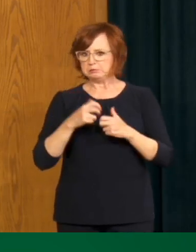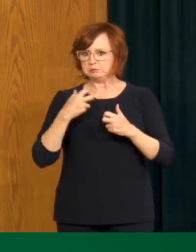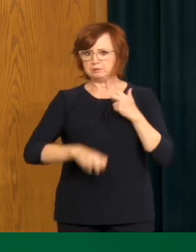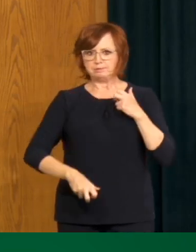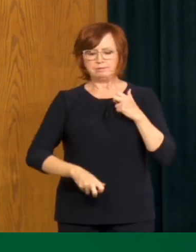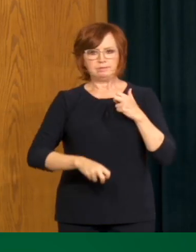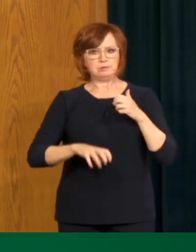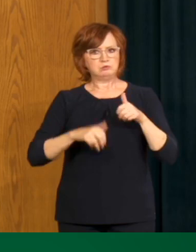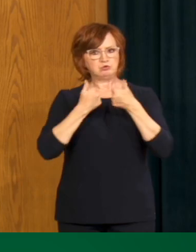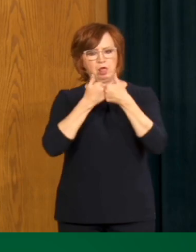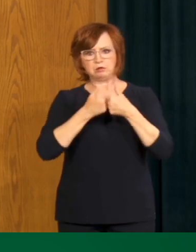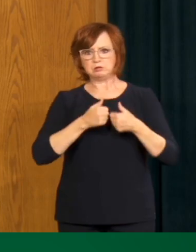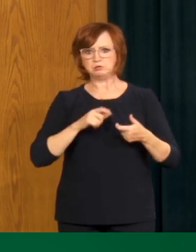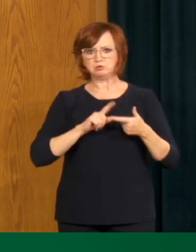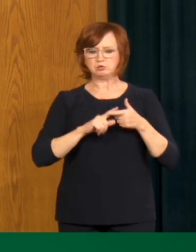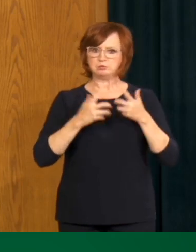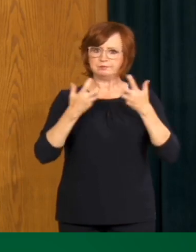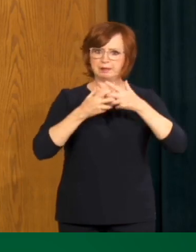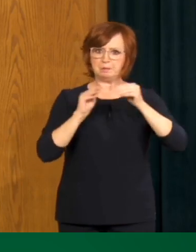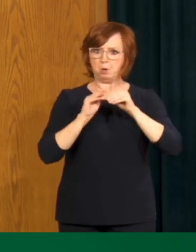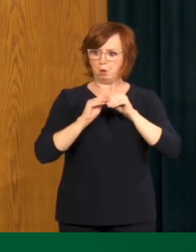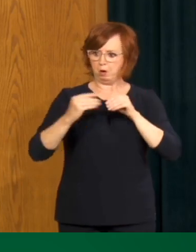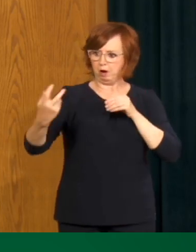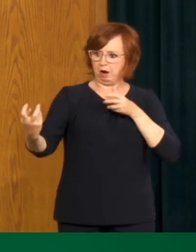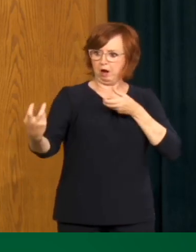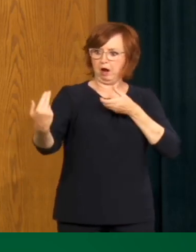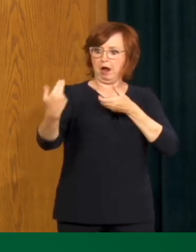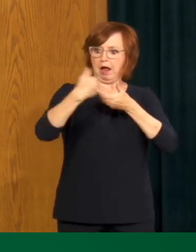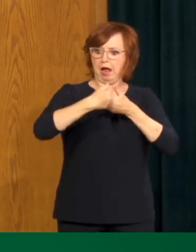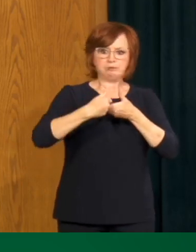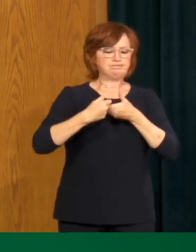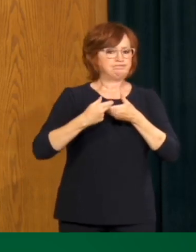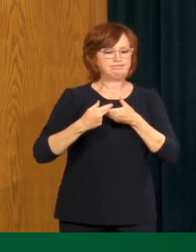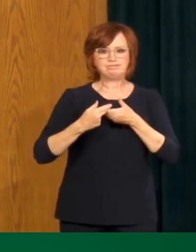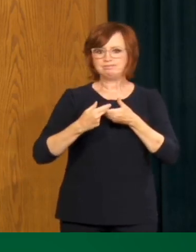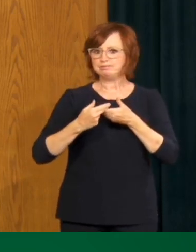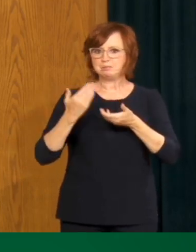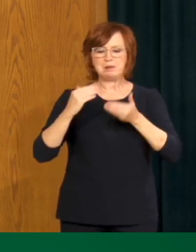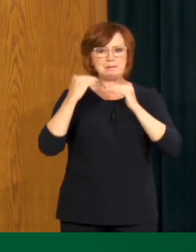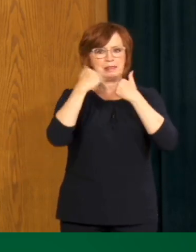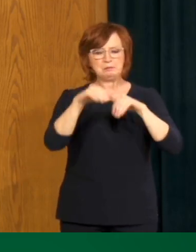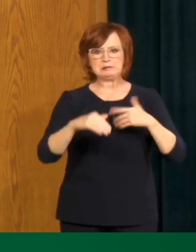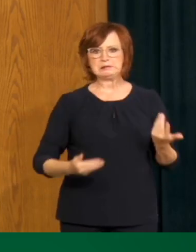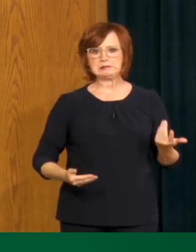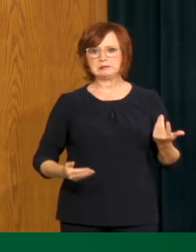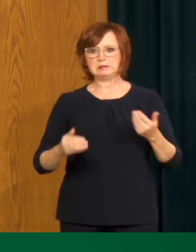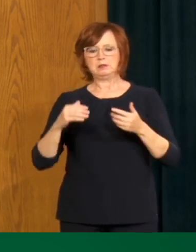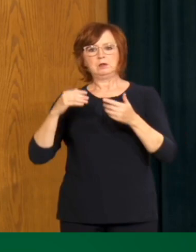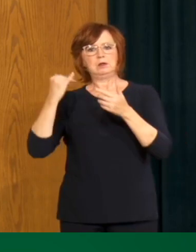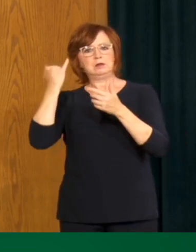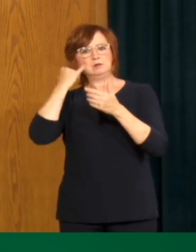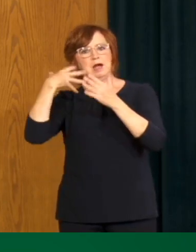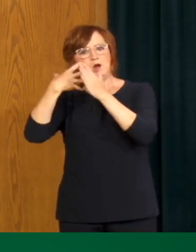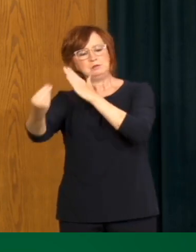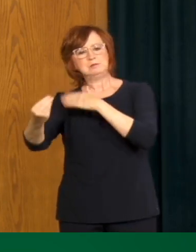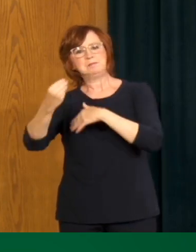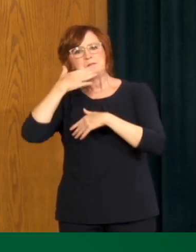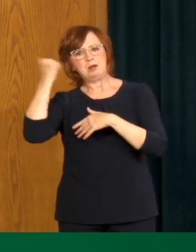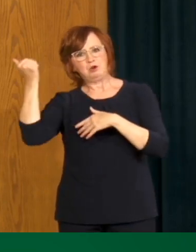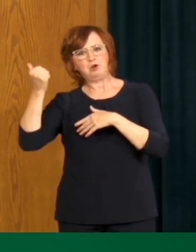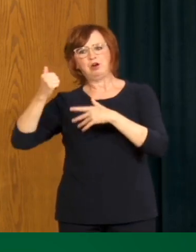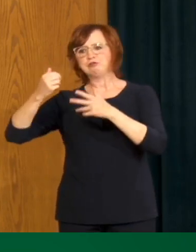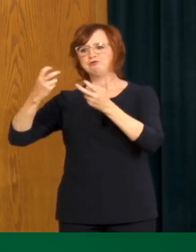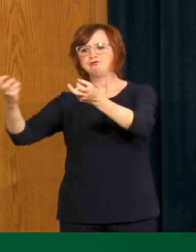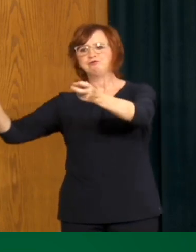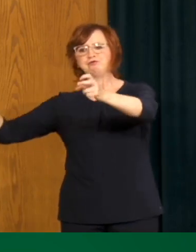gathering of 30, even outdoors. So I think it is important to think through that. And also, when there's joy or grief, we do get